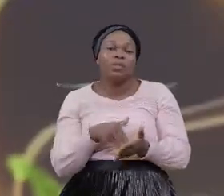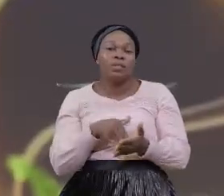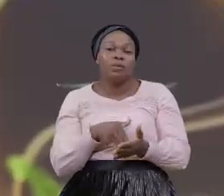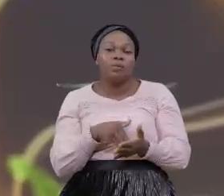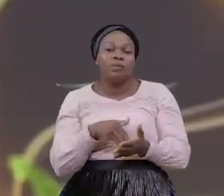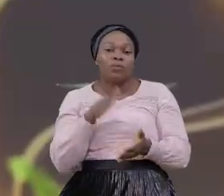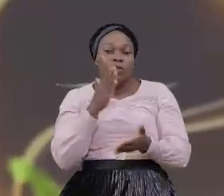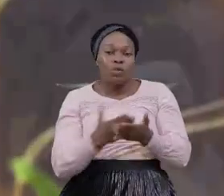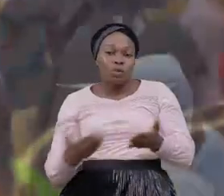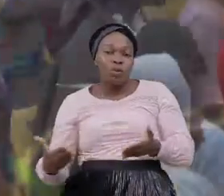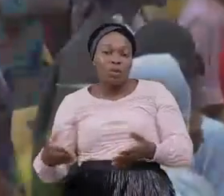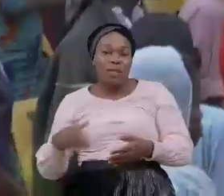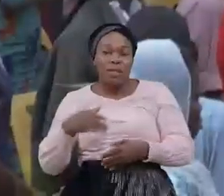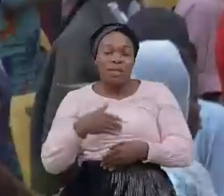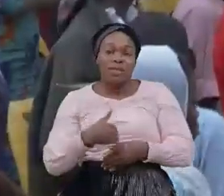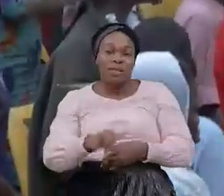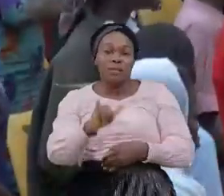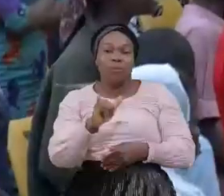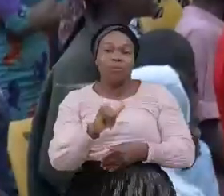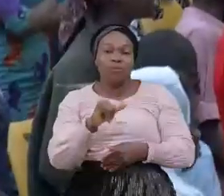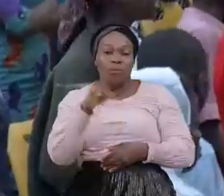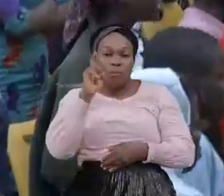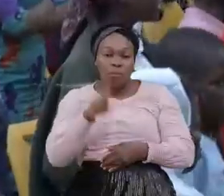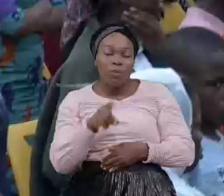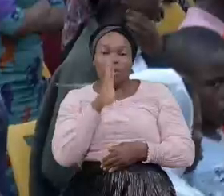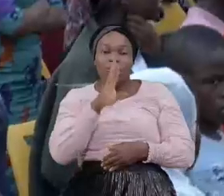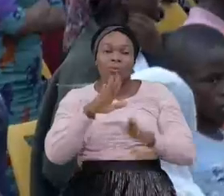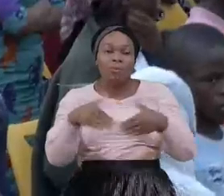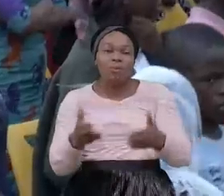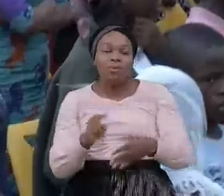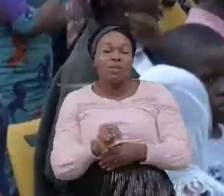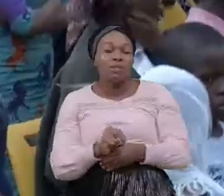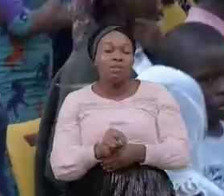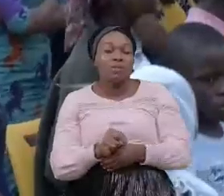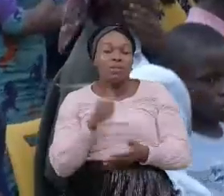still must change. You didn't give a good amen. Amen.